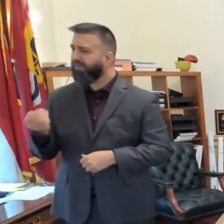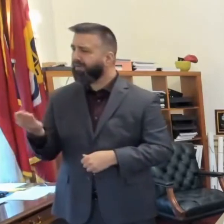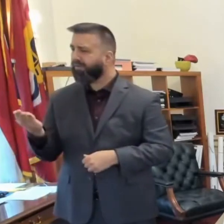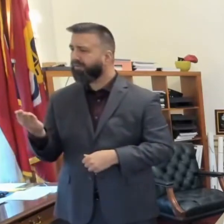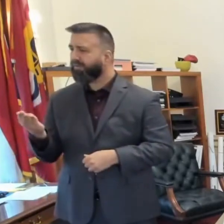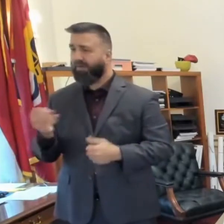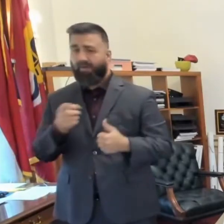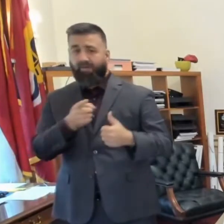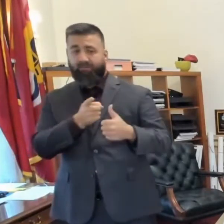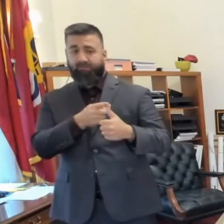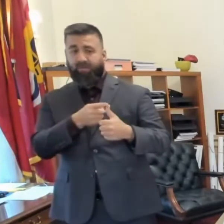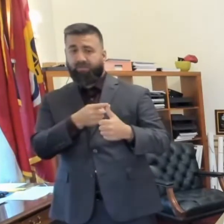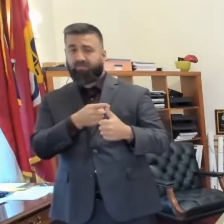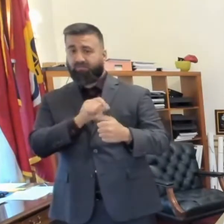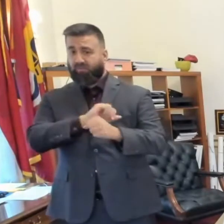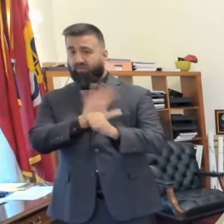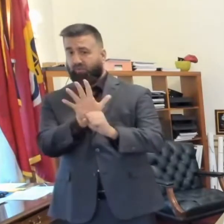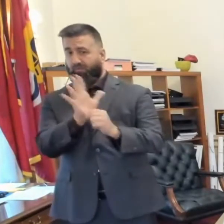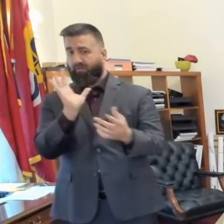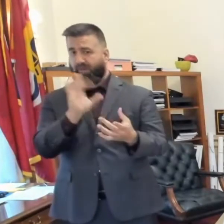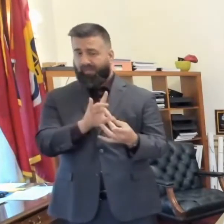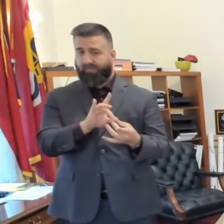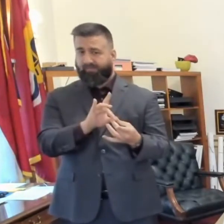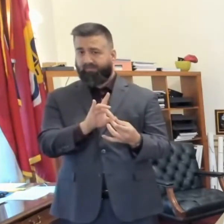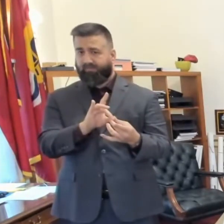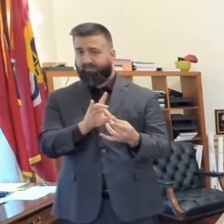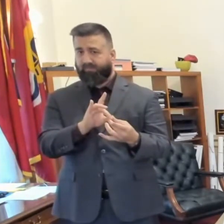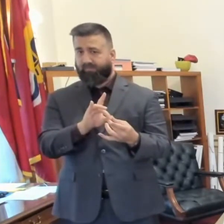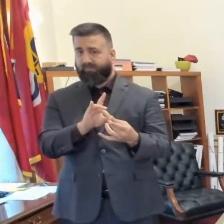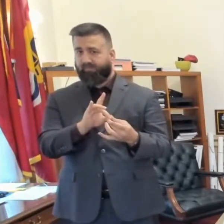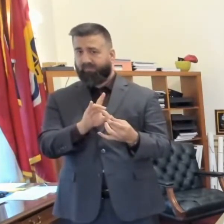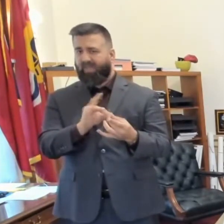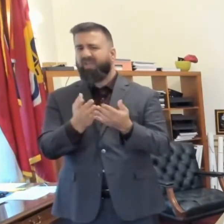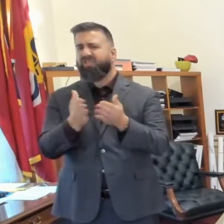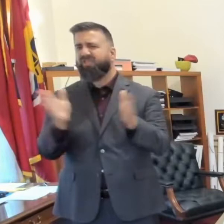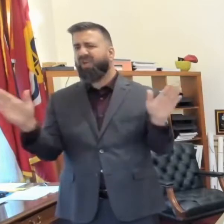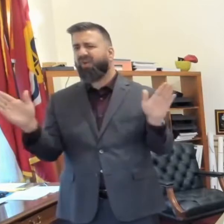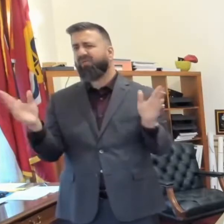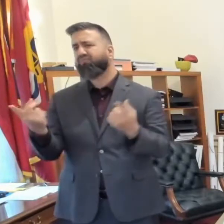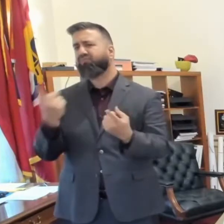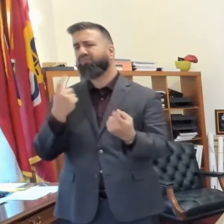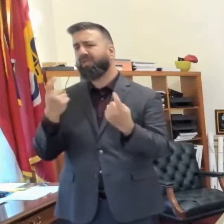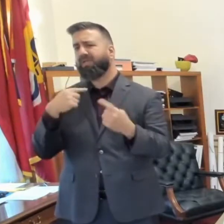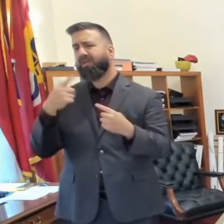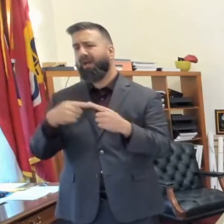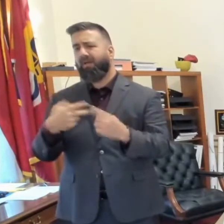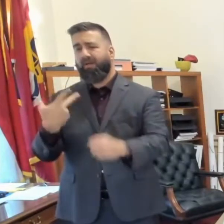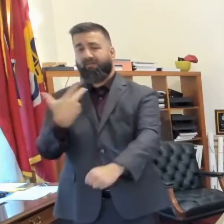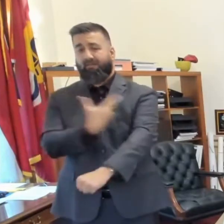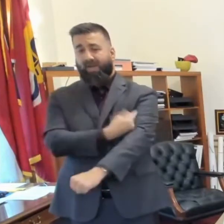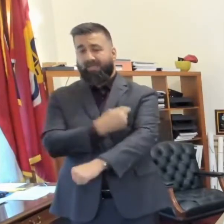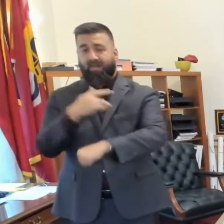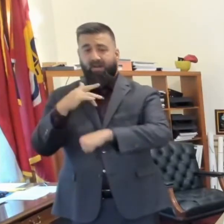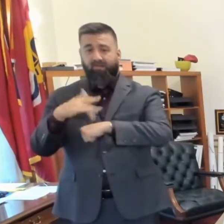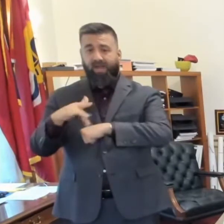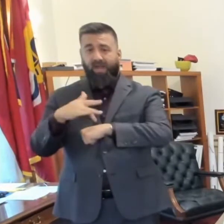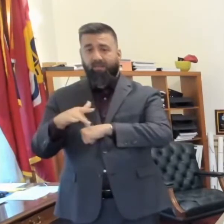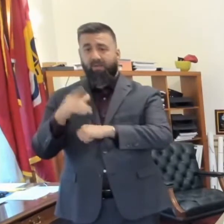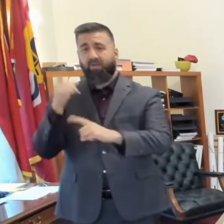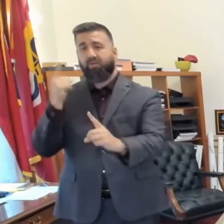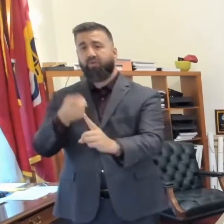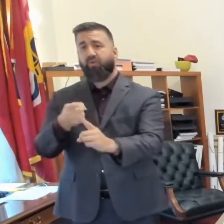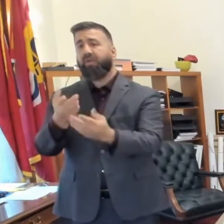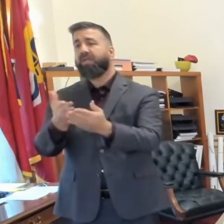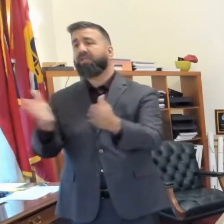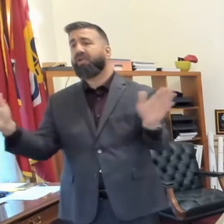with COVID-related matters, general questions, Mayor, about the vaccine being available to the